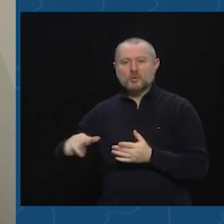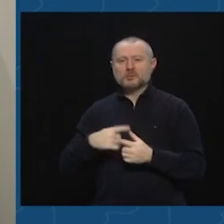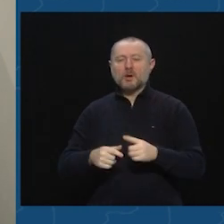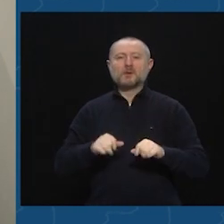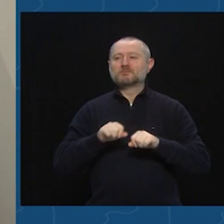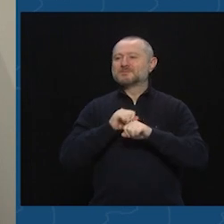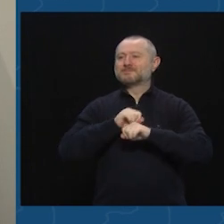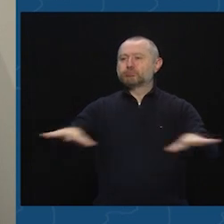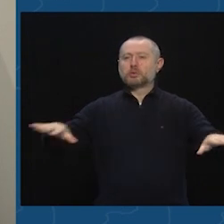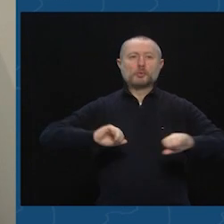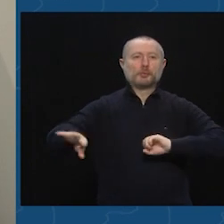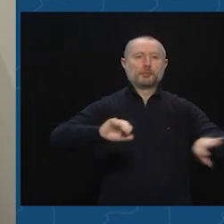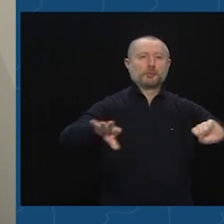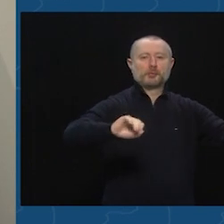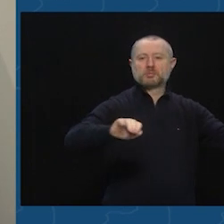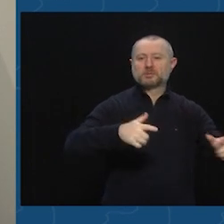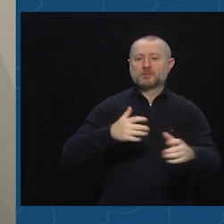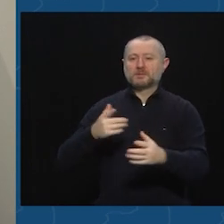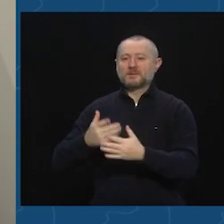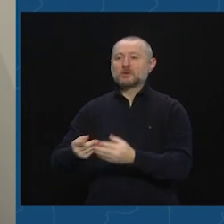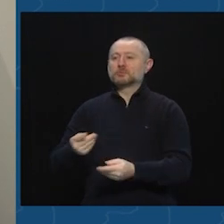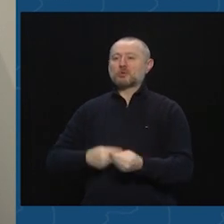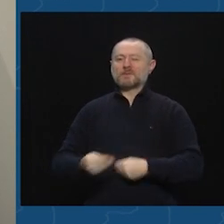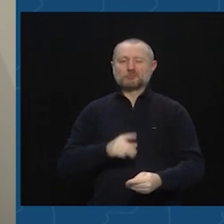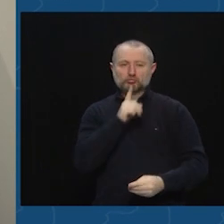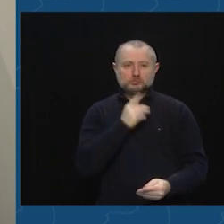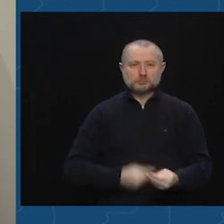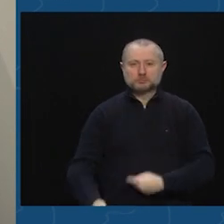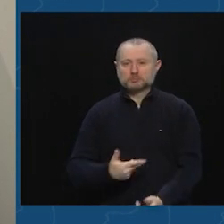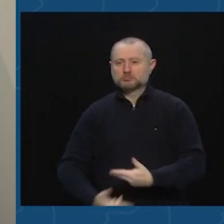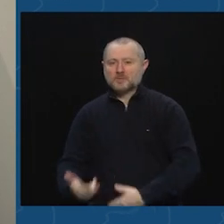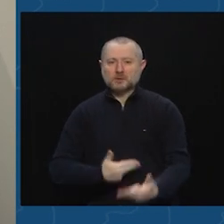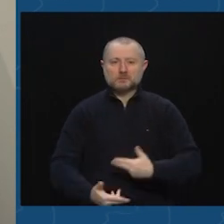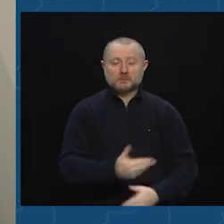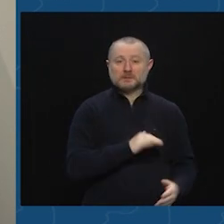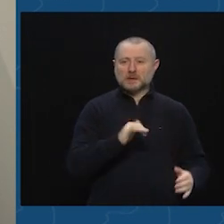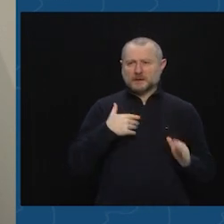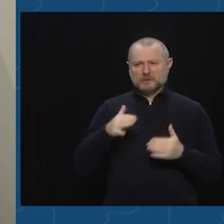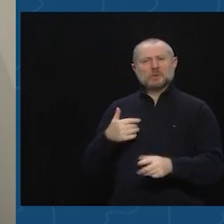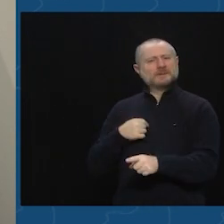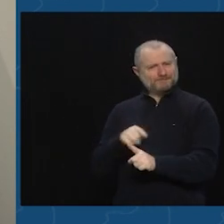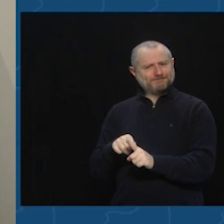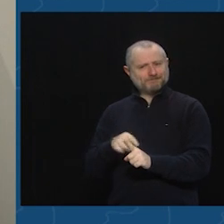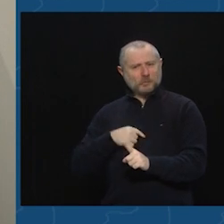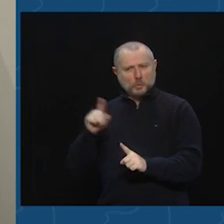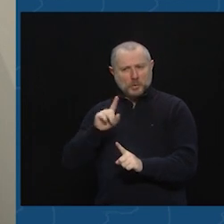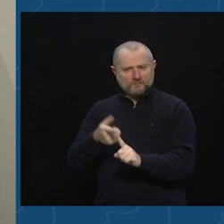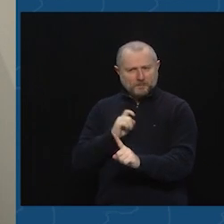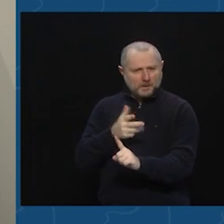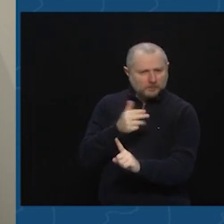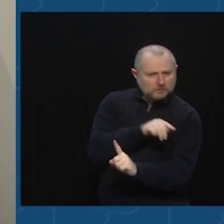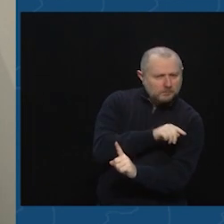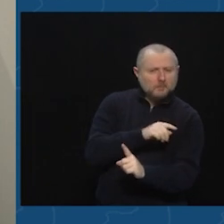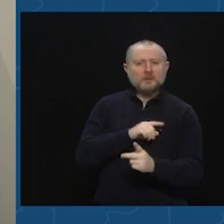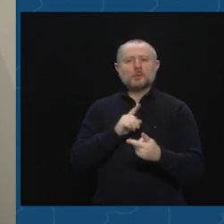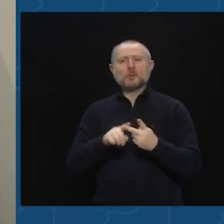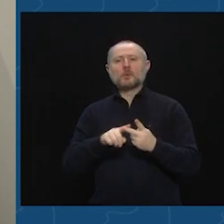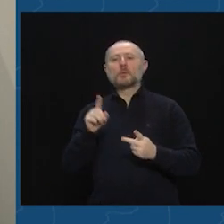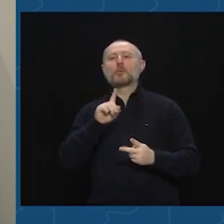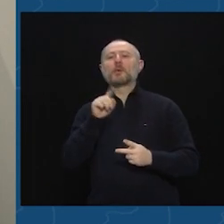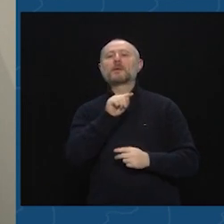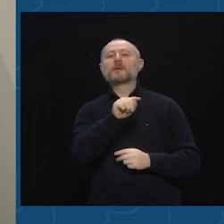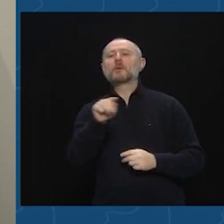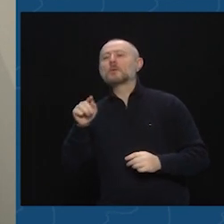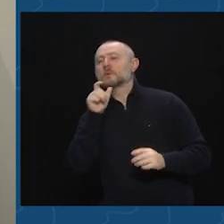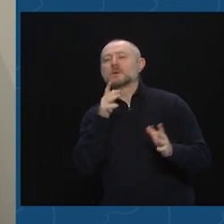of trafficking that we want to zero in on. Where are they coming from? Where are they going? And how we stop them.